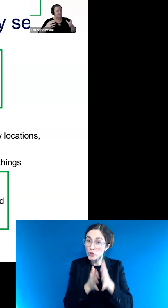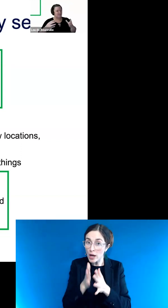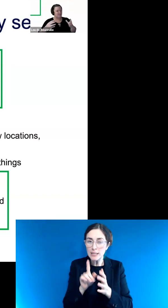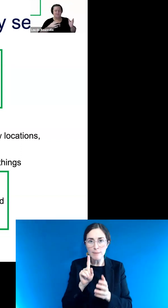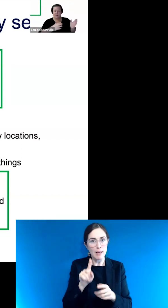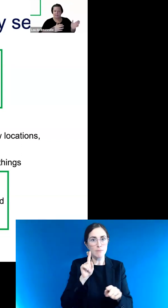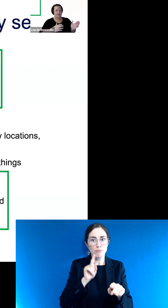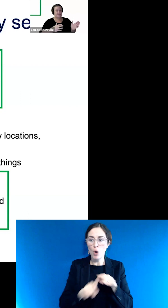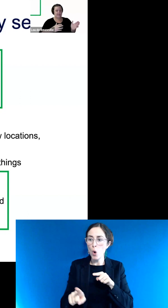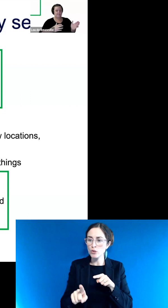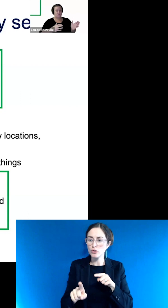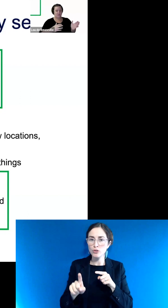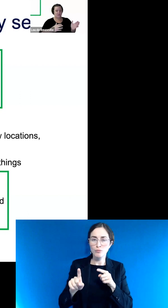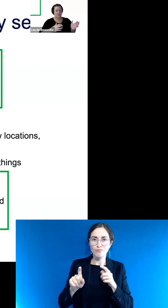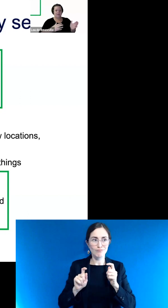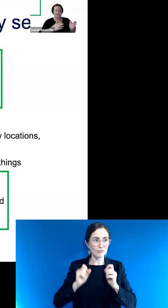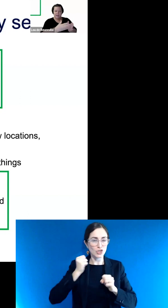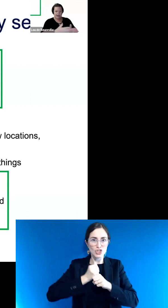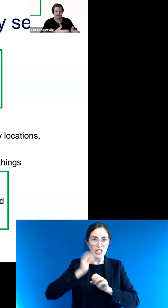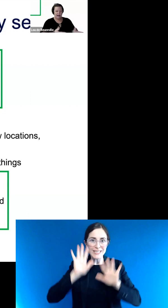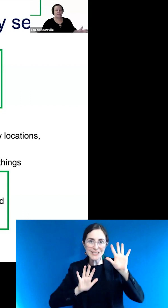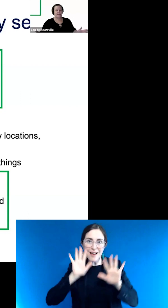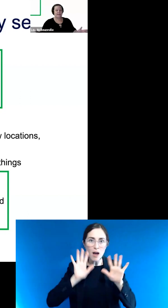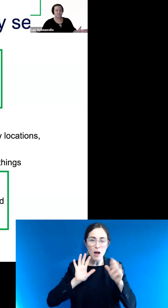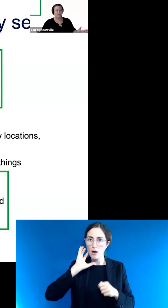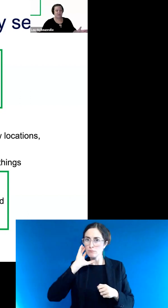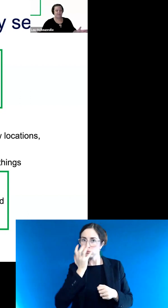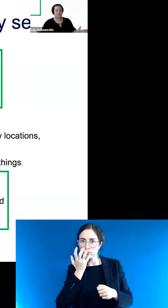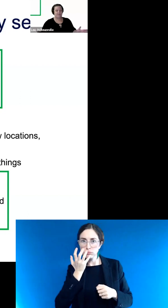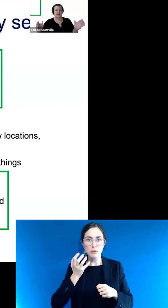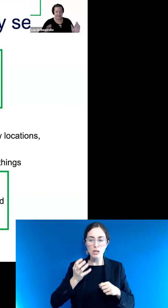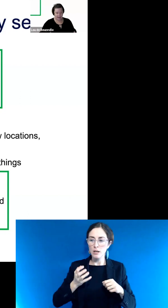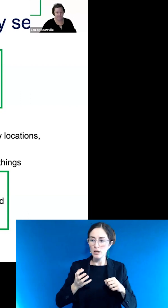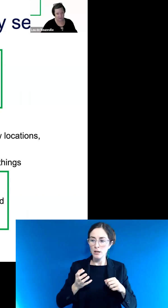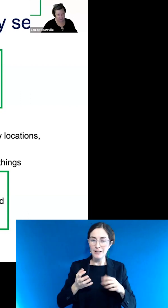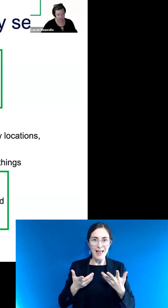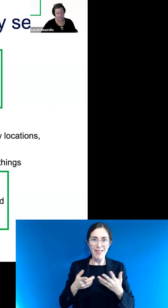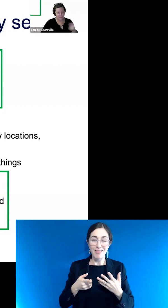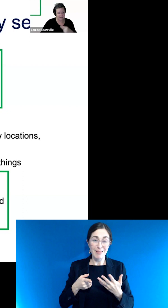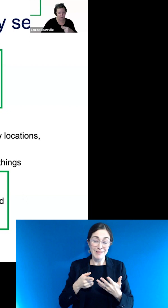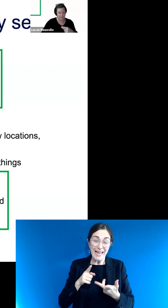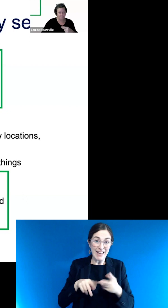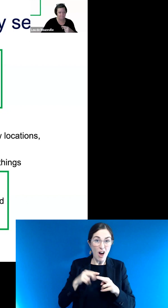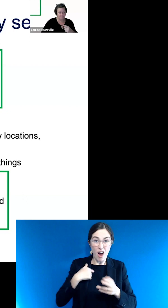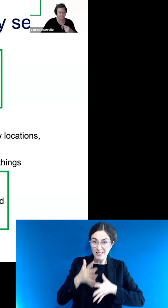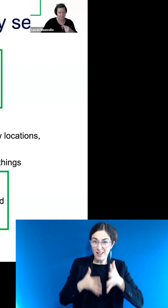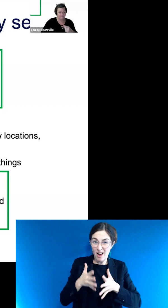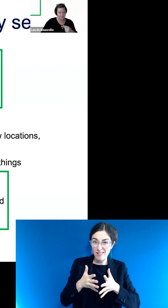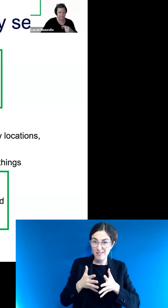I guarantee you, if I tell that same story and 100 kids are in front of us, none of them are going to look at me, they're going to look at